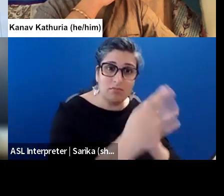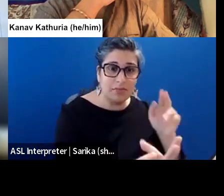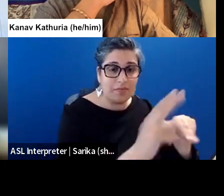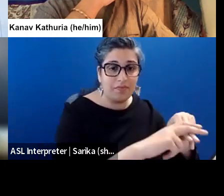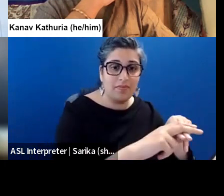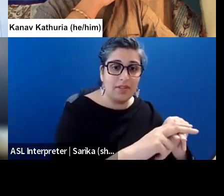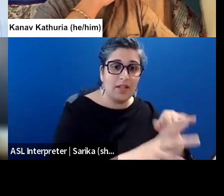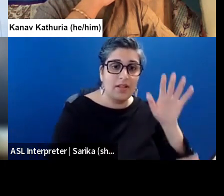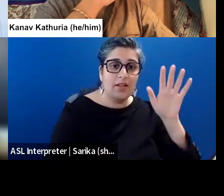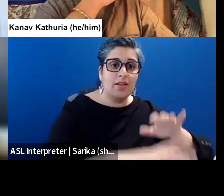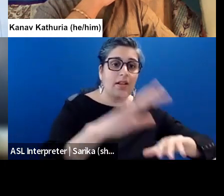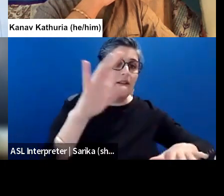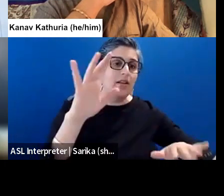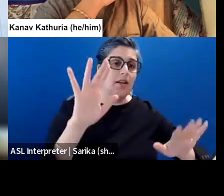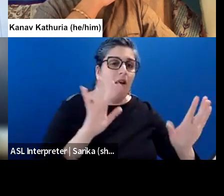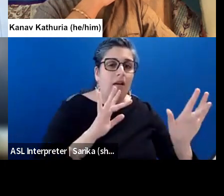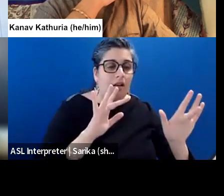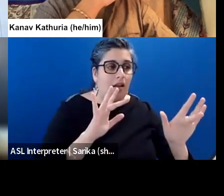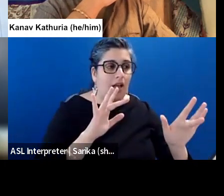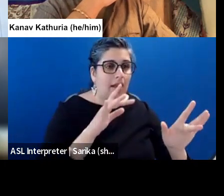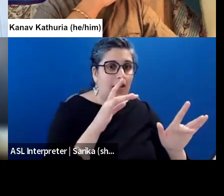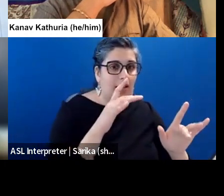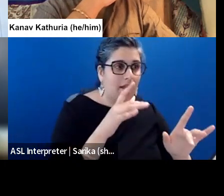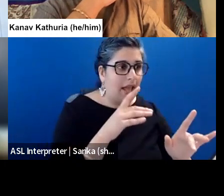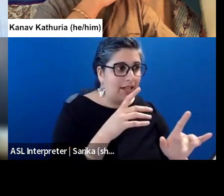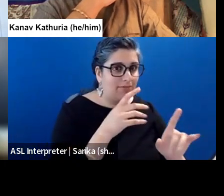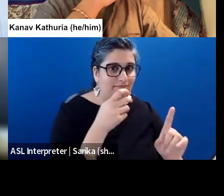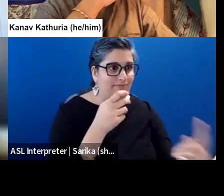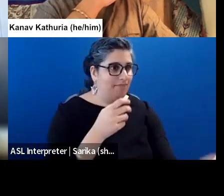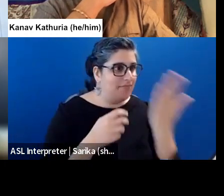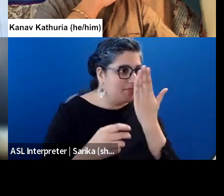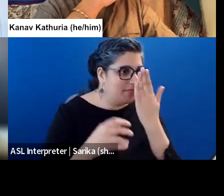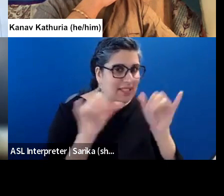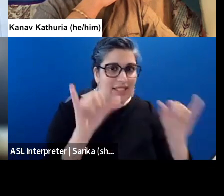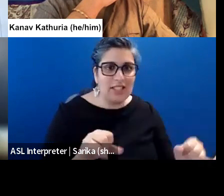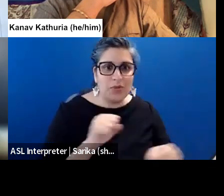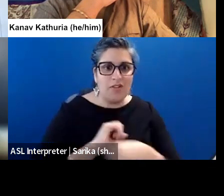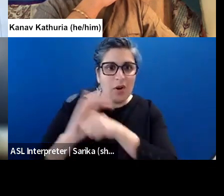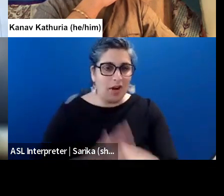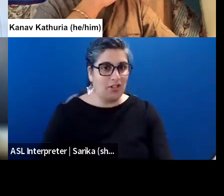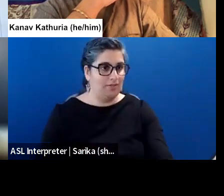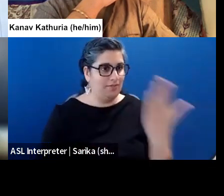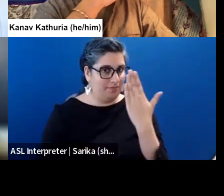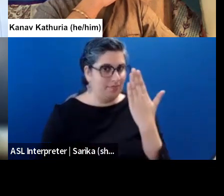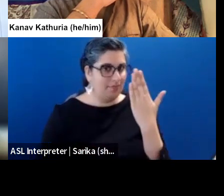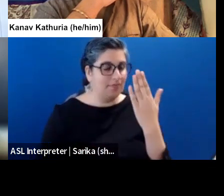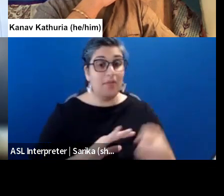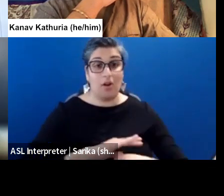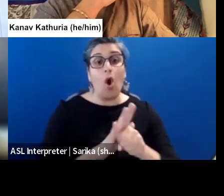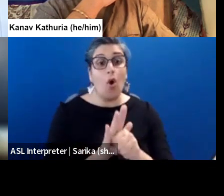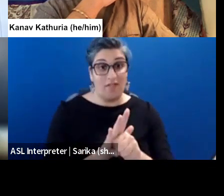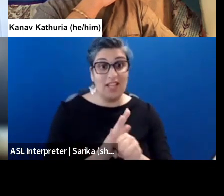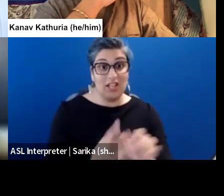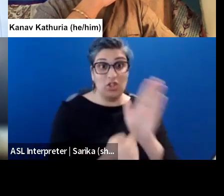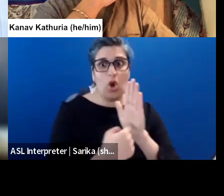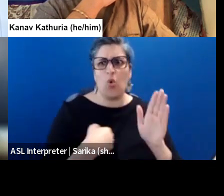punch those systems of oppression in the face and say, COVID has shown us that we can do things